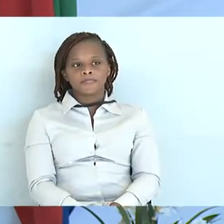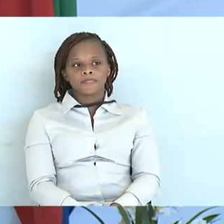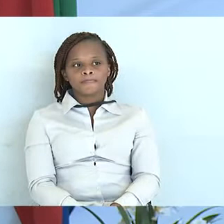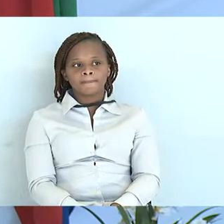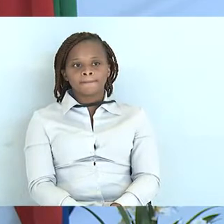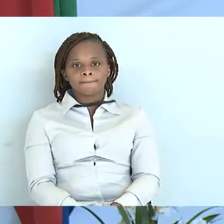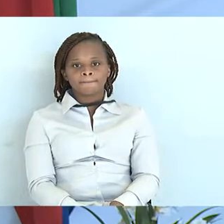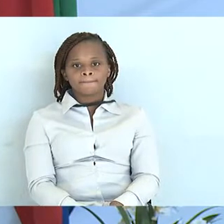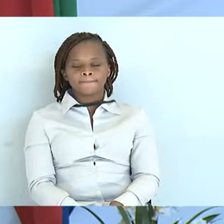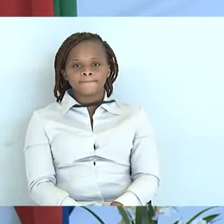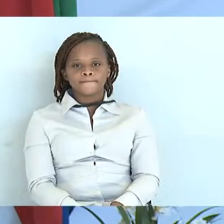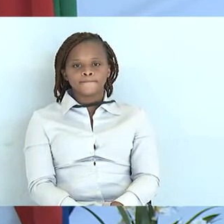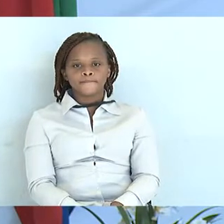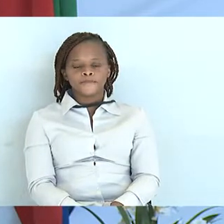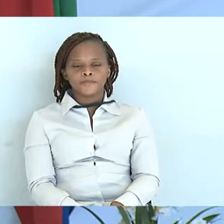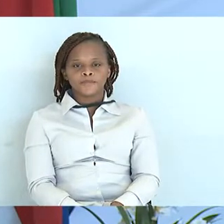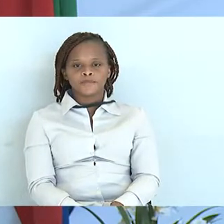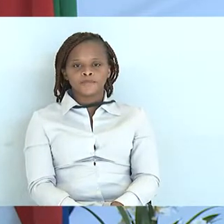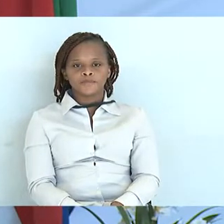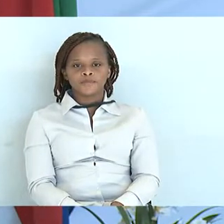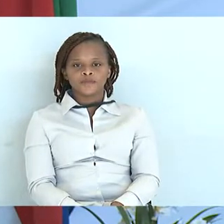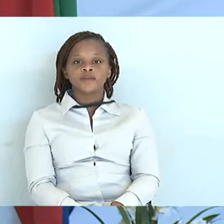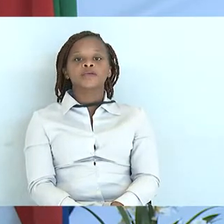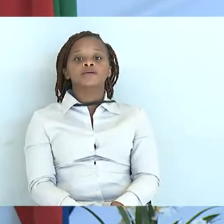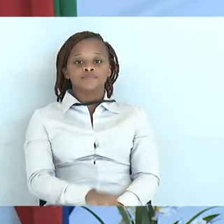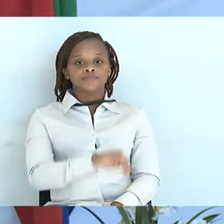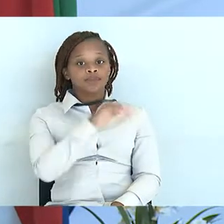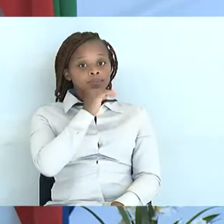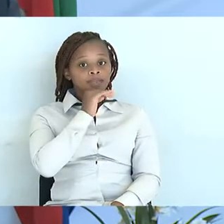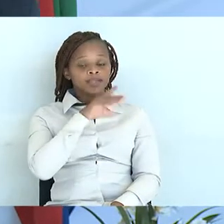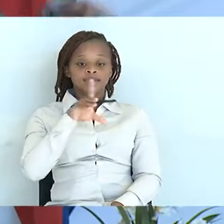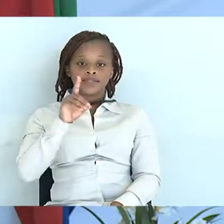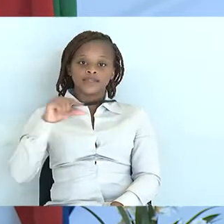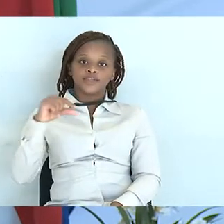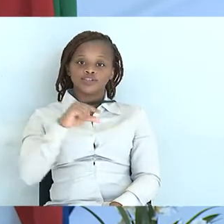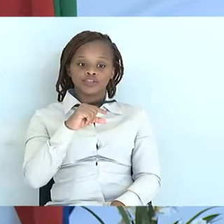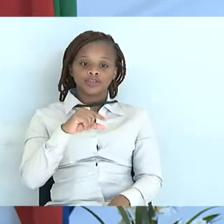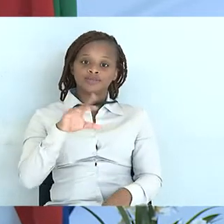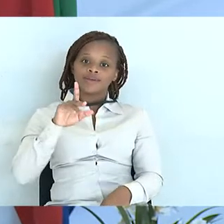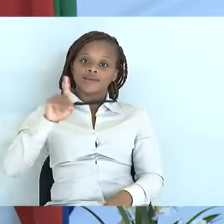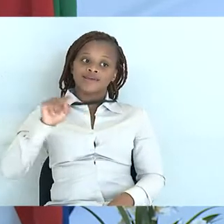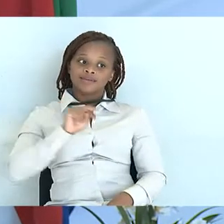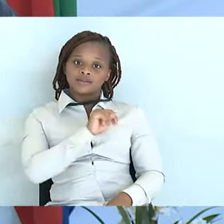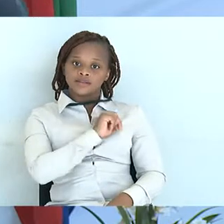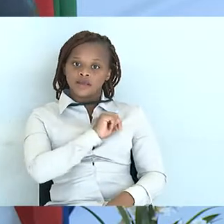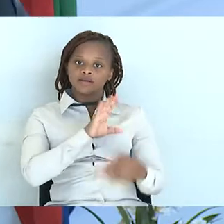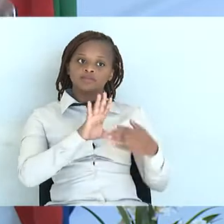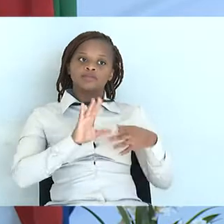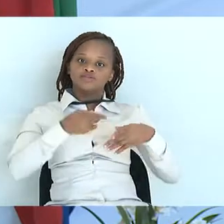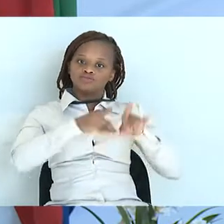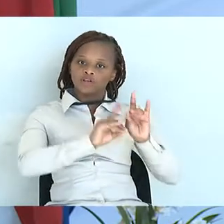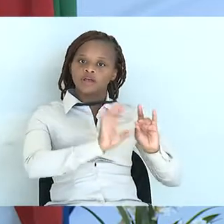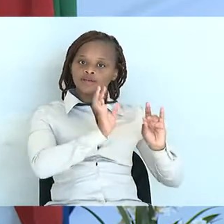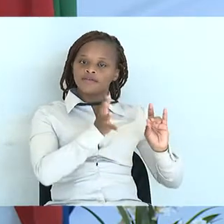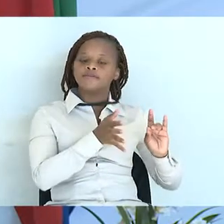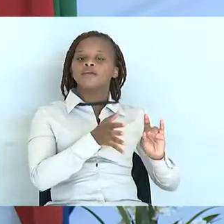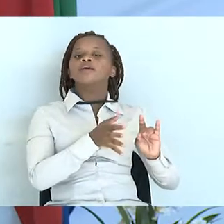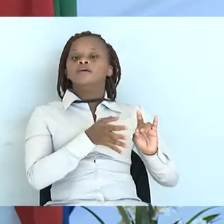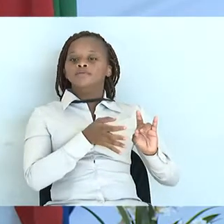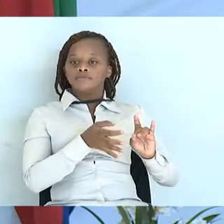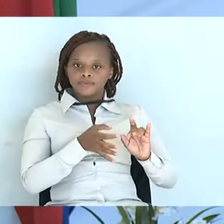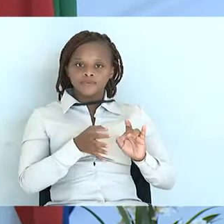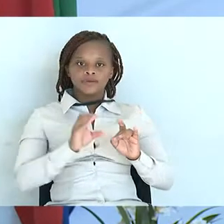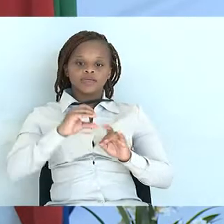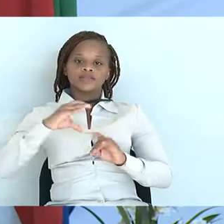meeting. The DG of KZN has chaired, the DG of Eastern Cape chairs, the DG of Women was